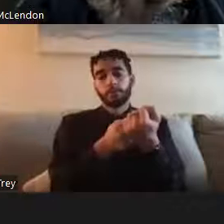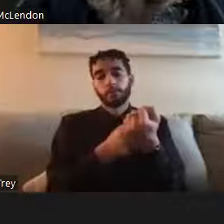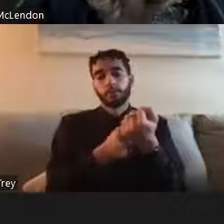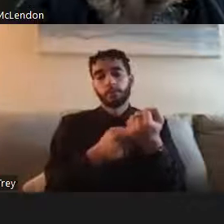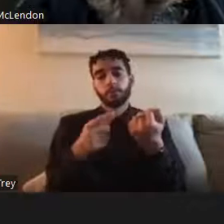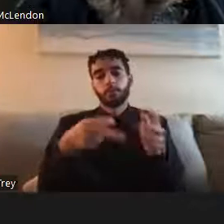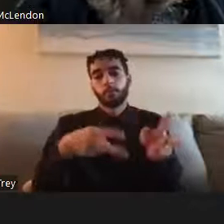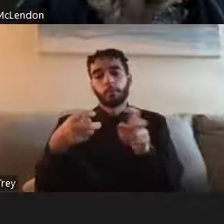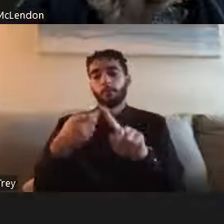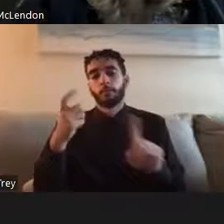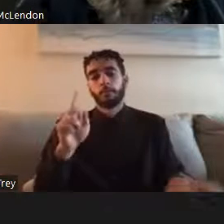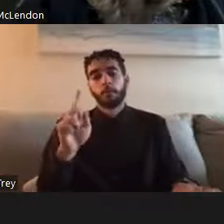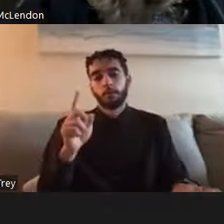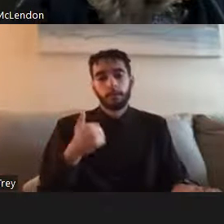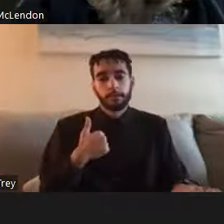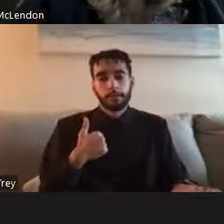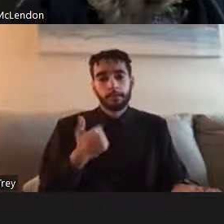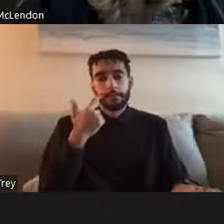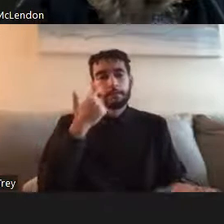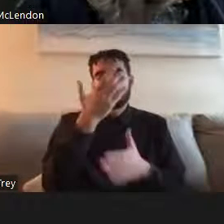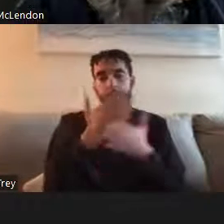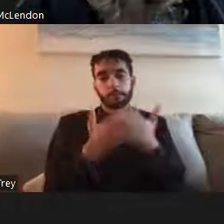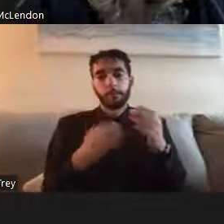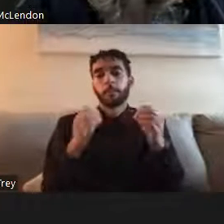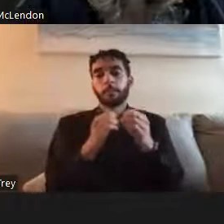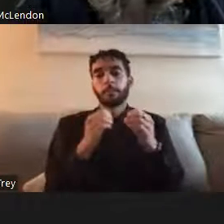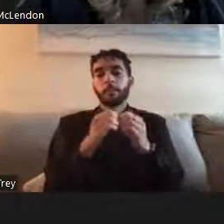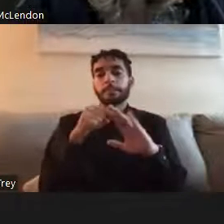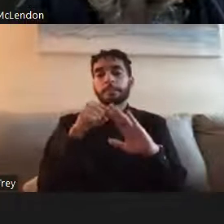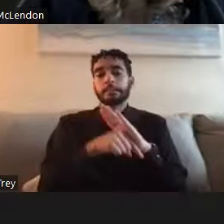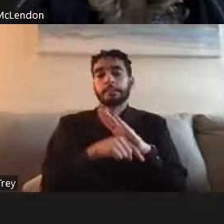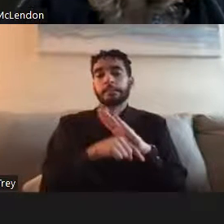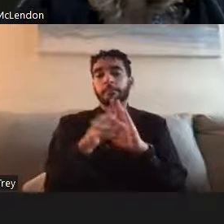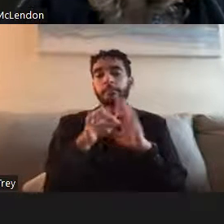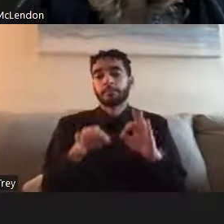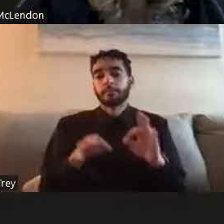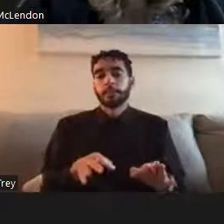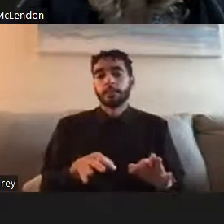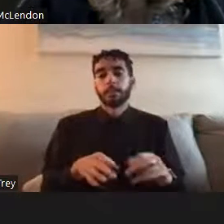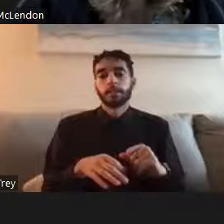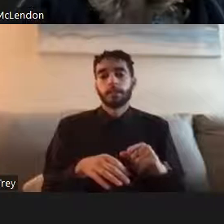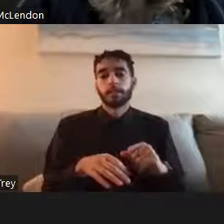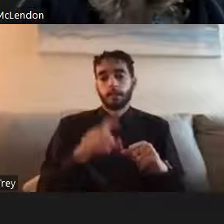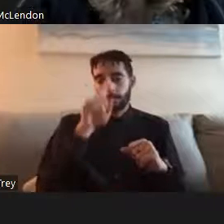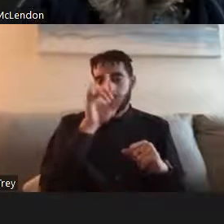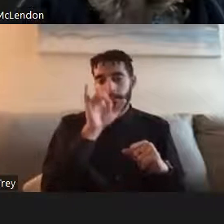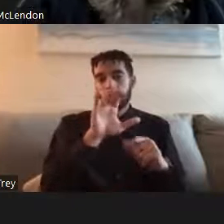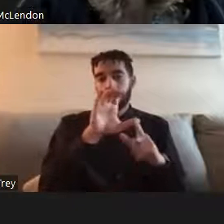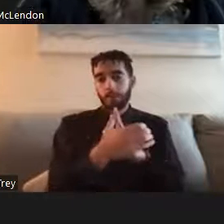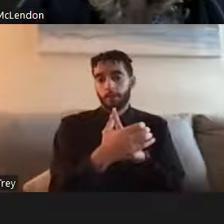I think some of those might need to be defined and supported because they can come from different systems of care.